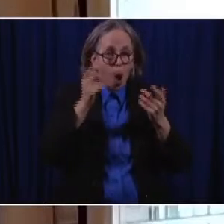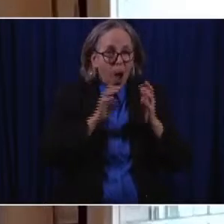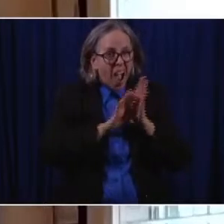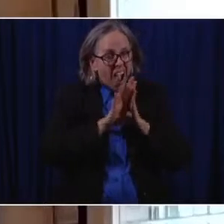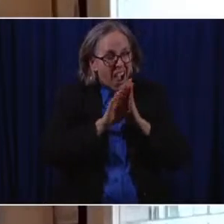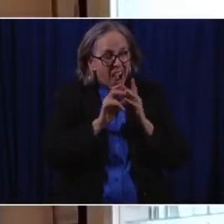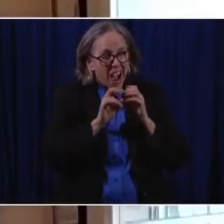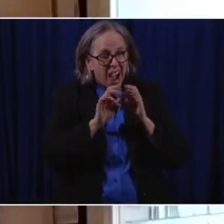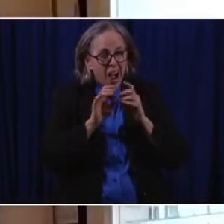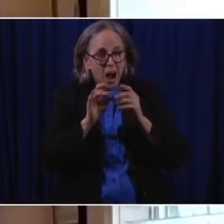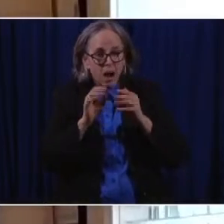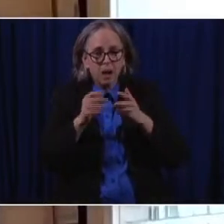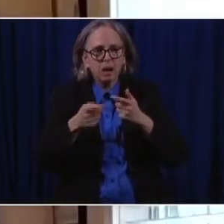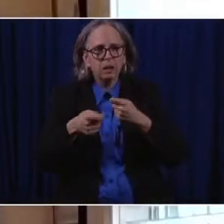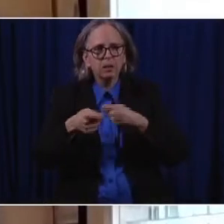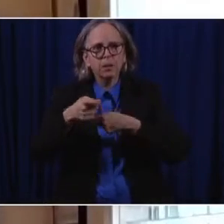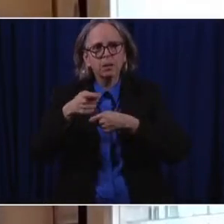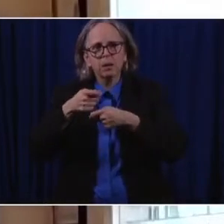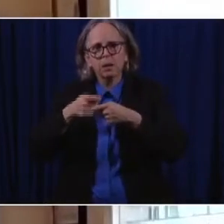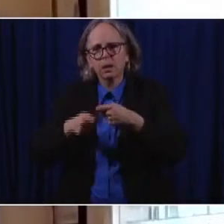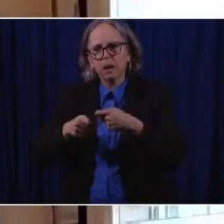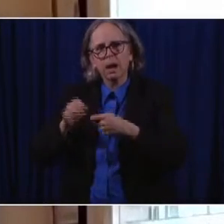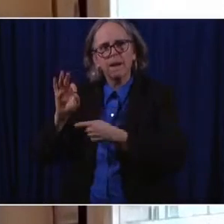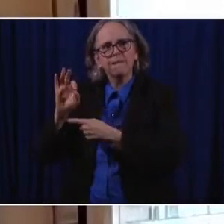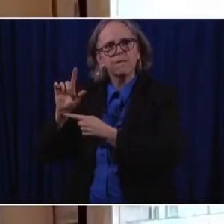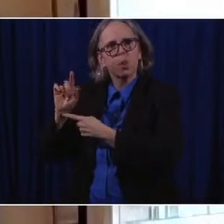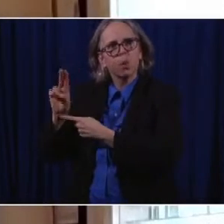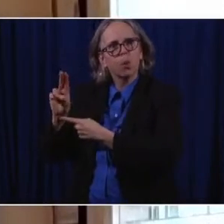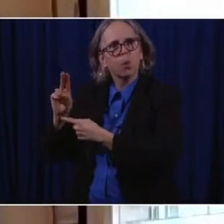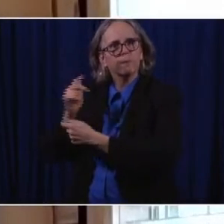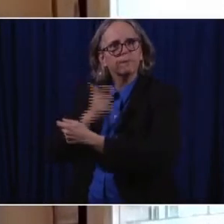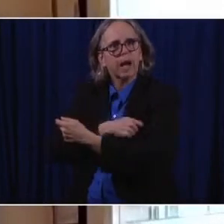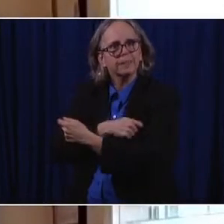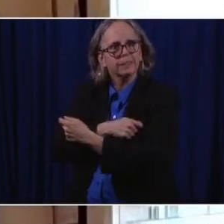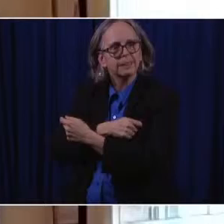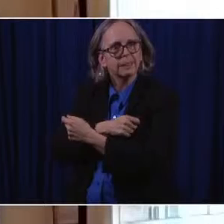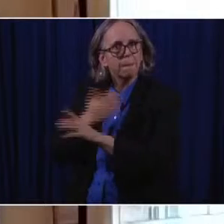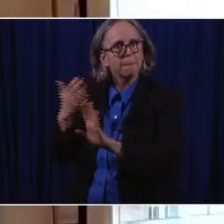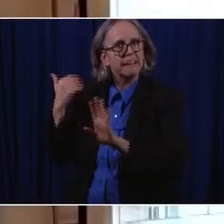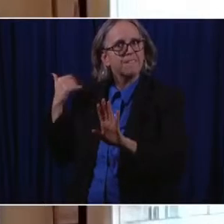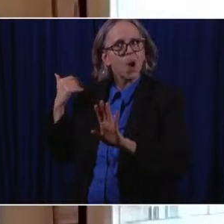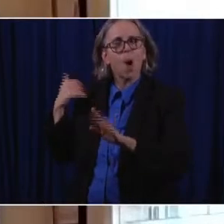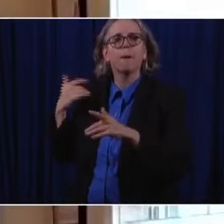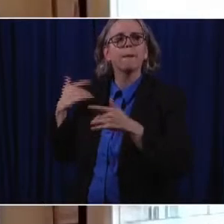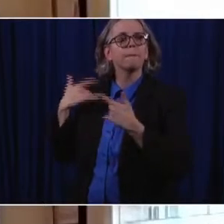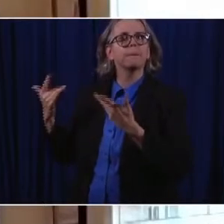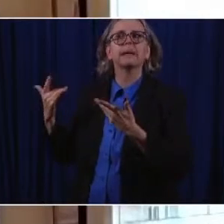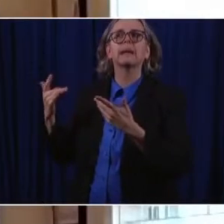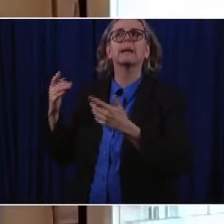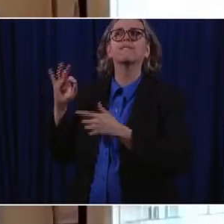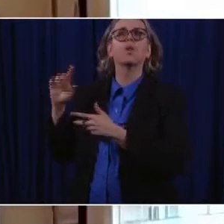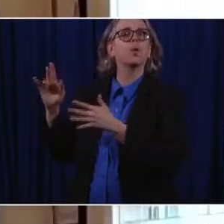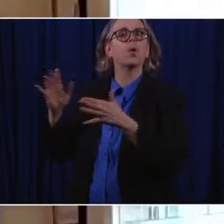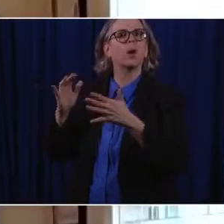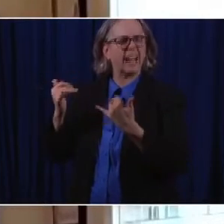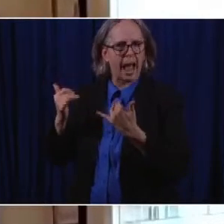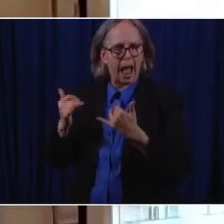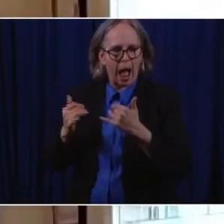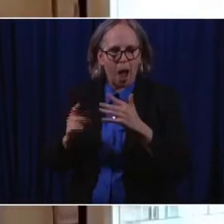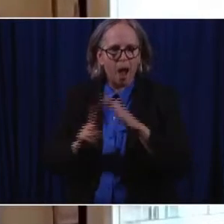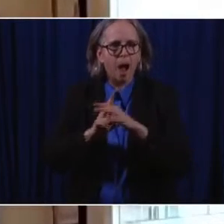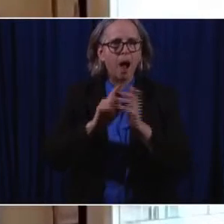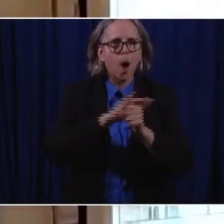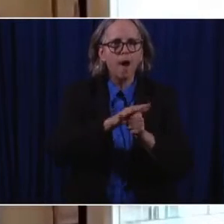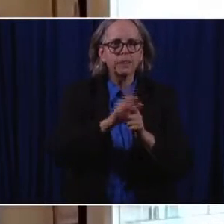redirected towards this illness. From a scientific point of view, the design of these